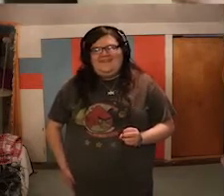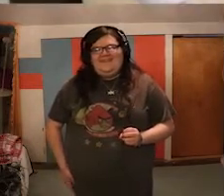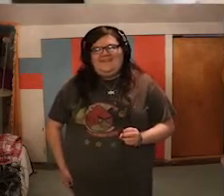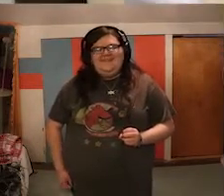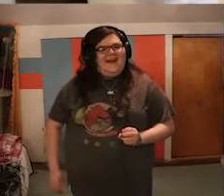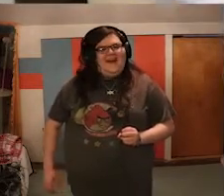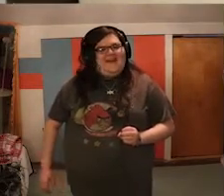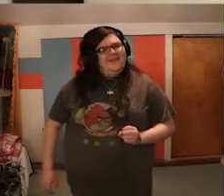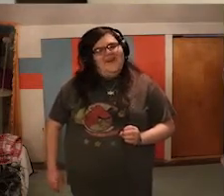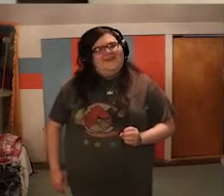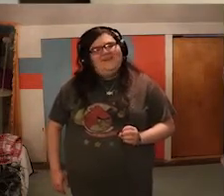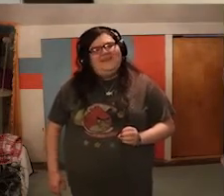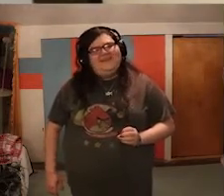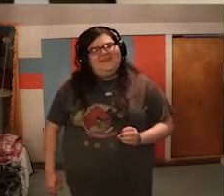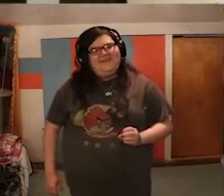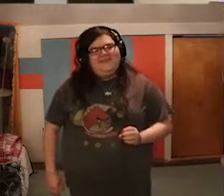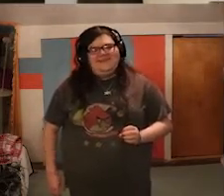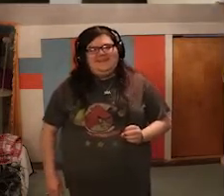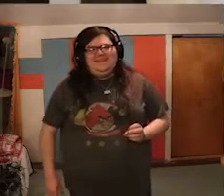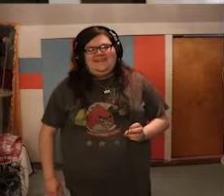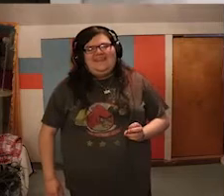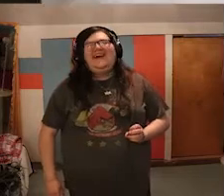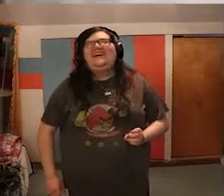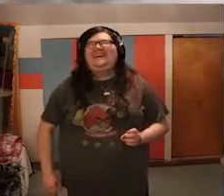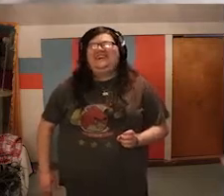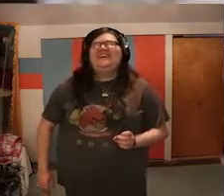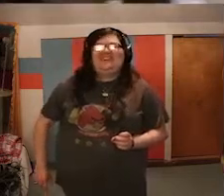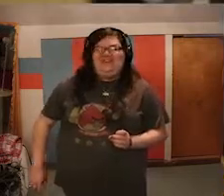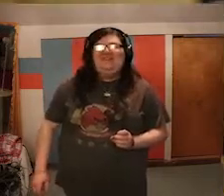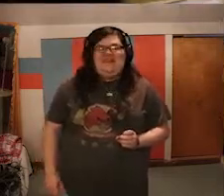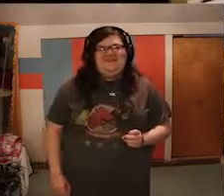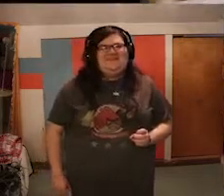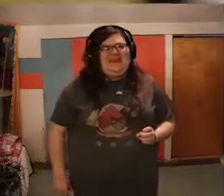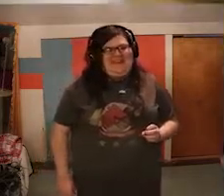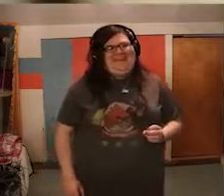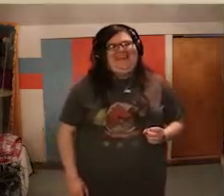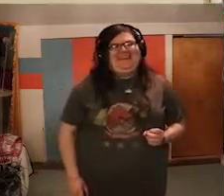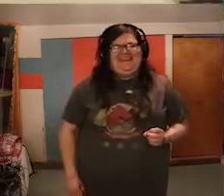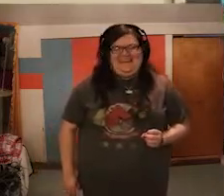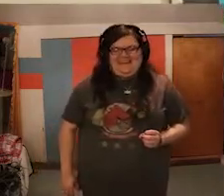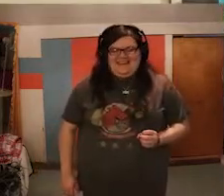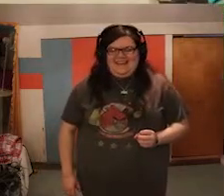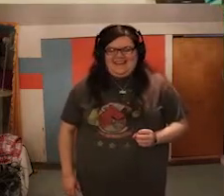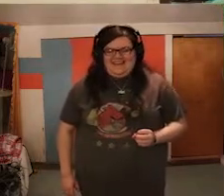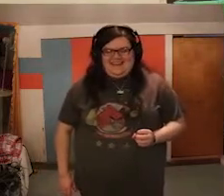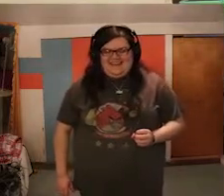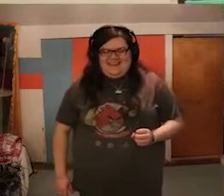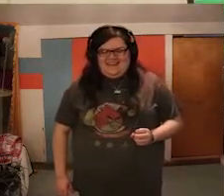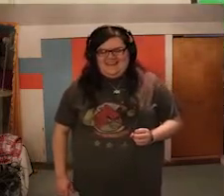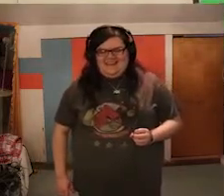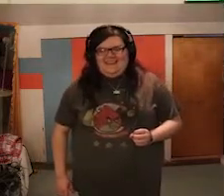right now, innit? Yeah, no. Is it a 2-minute break? Yeah, 2-minute break. I will find